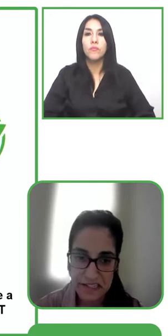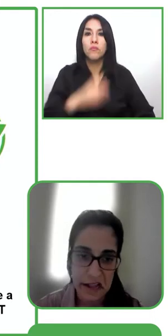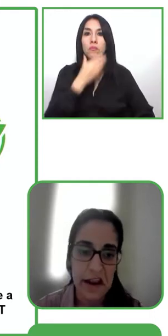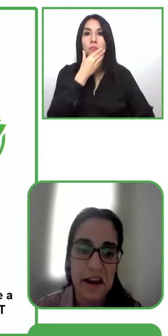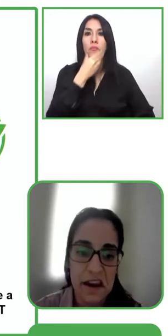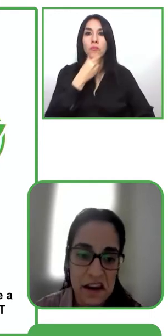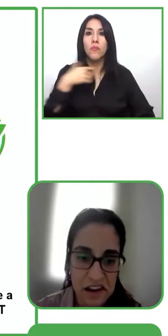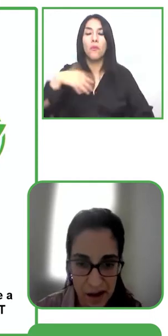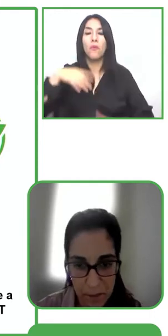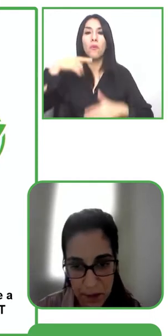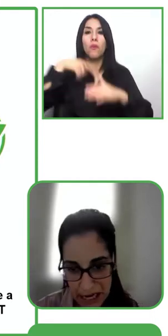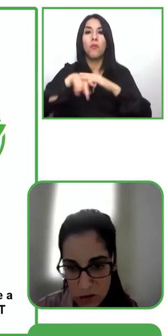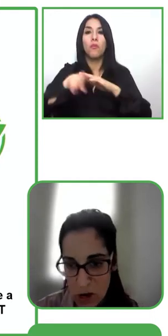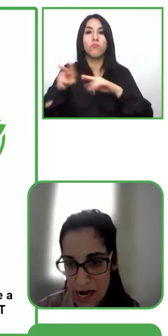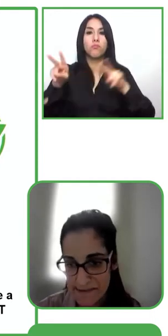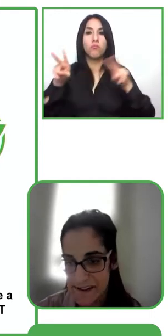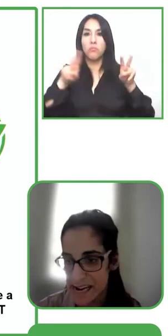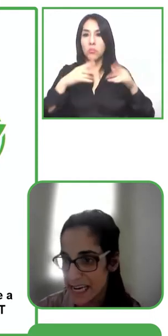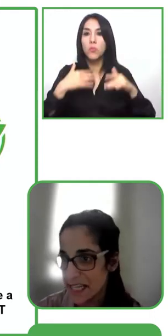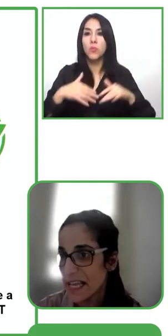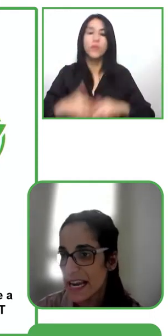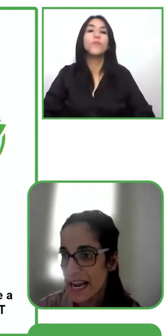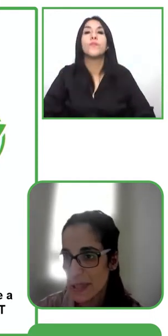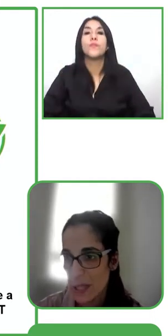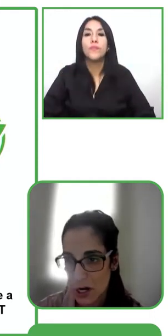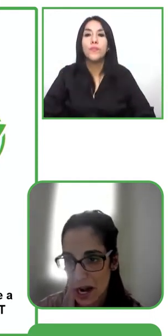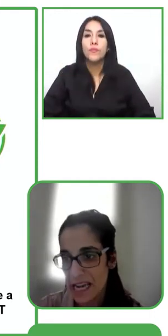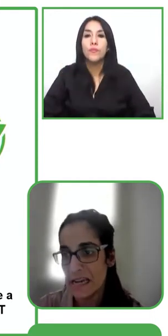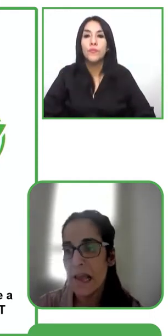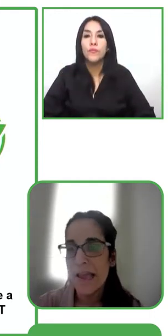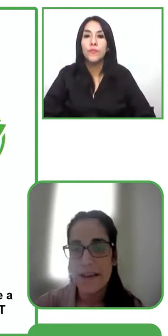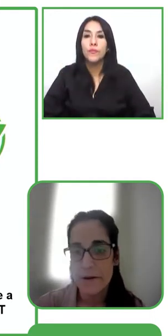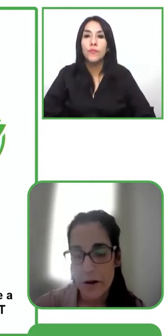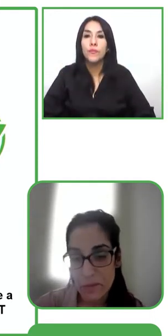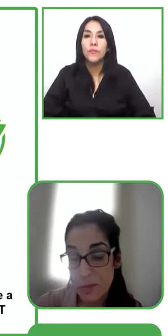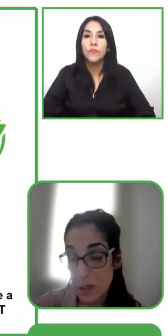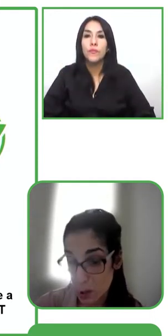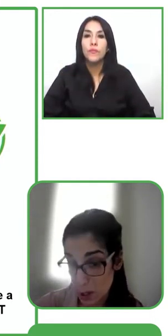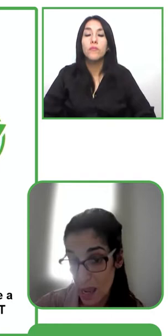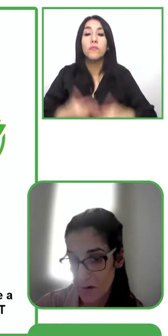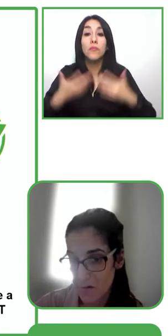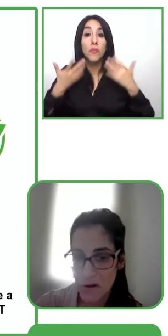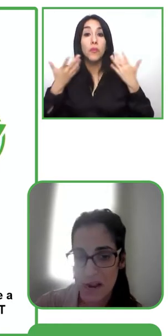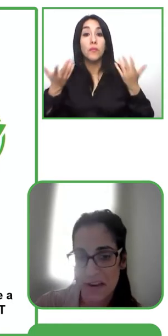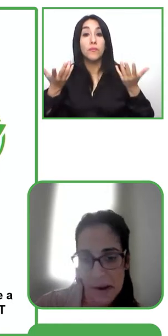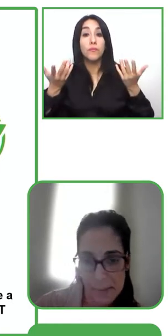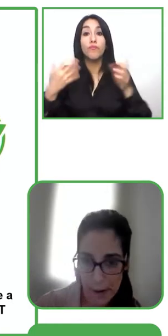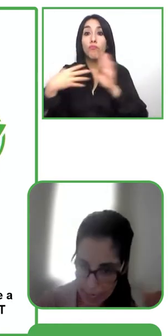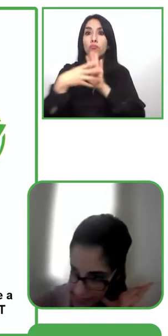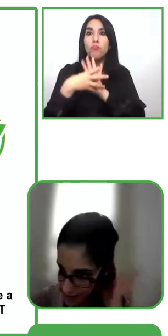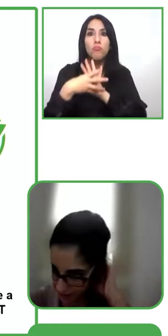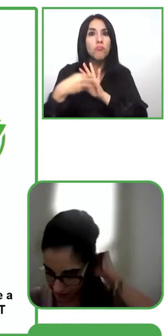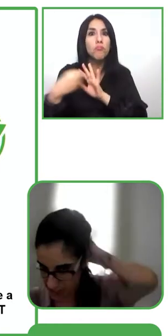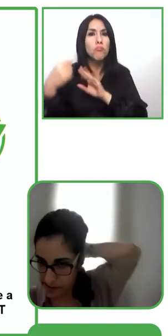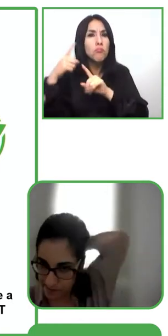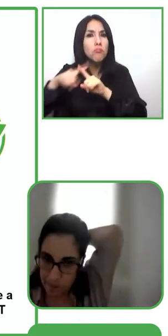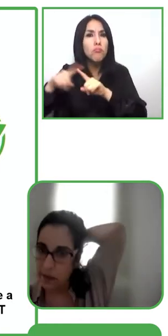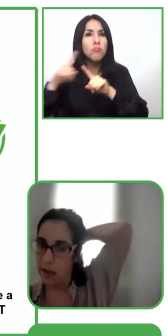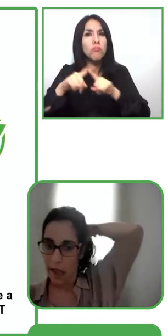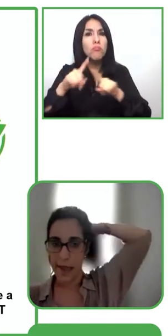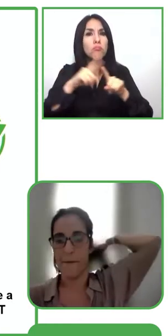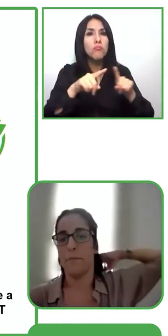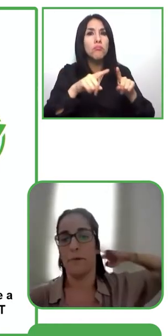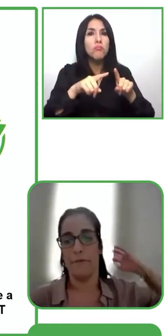and an entire story to tell about this border city and what it meant internationally.